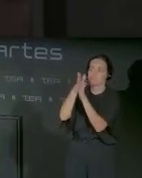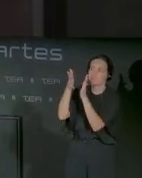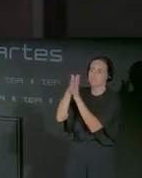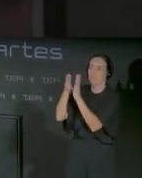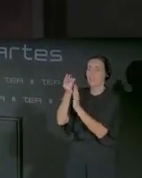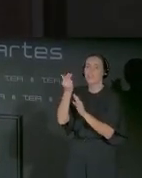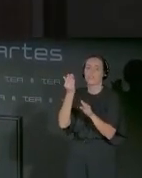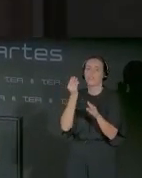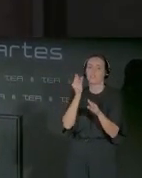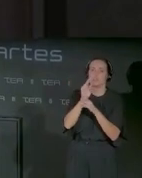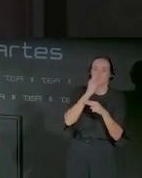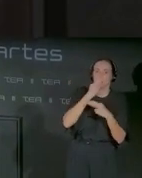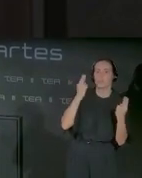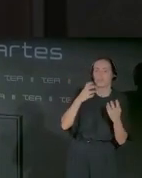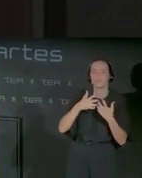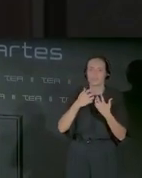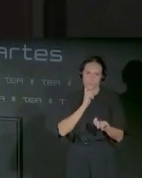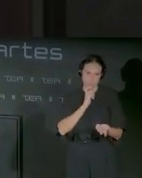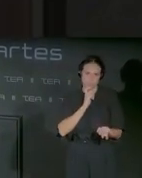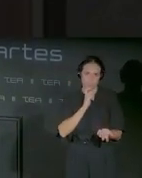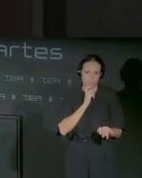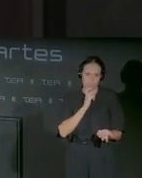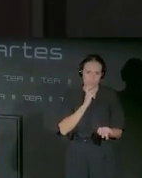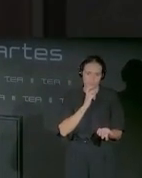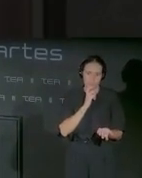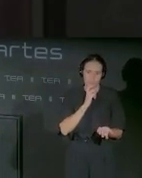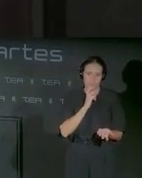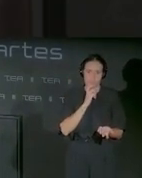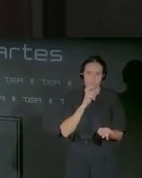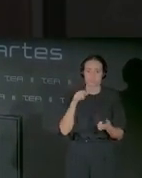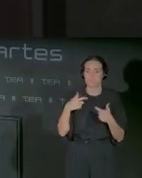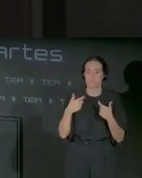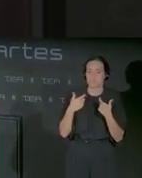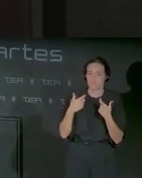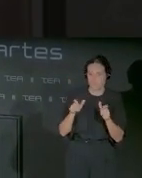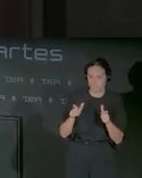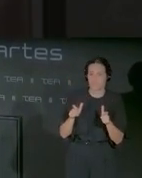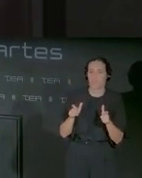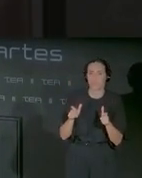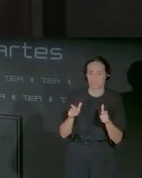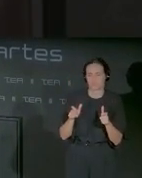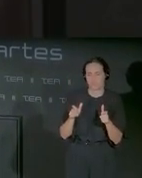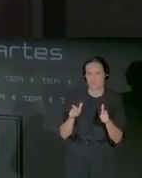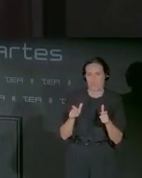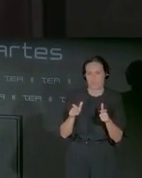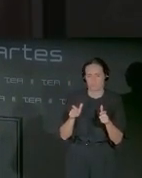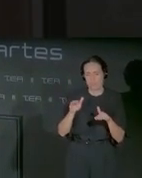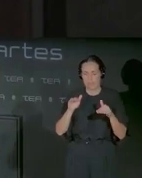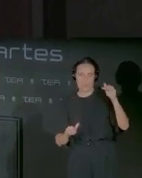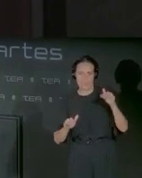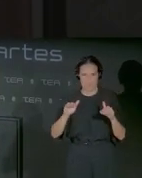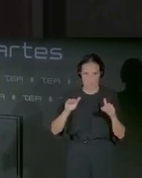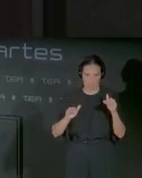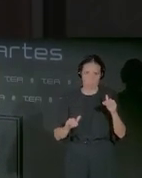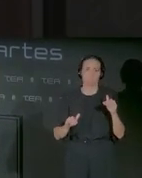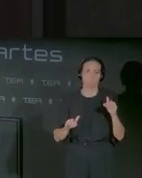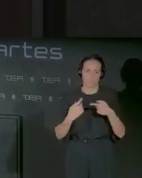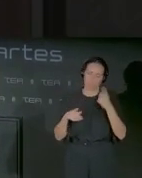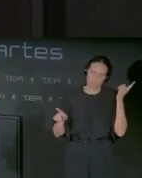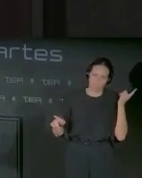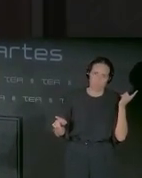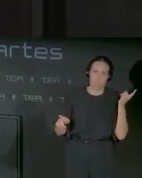sector, they are also not very, I think that there is a gap. So you have to set up a very good communication system. This is